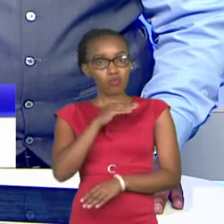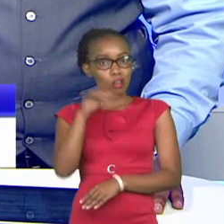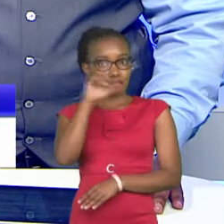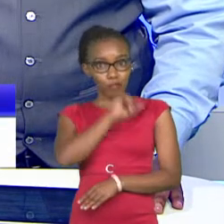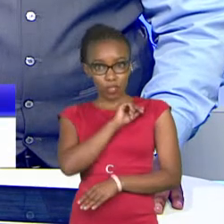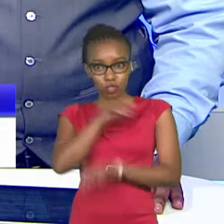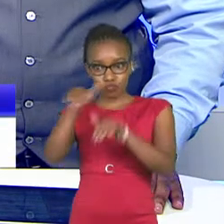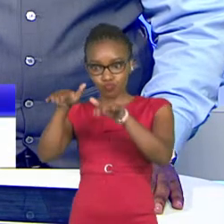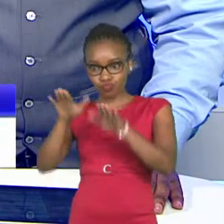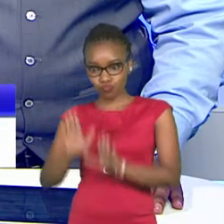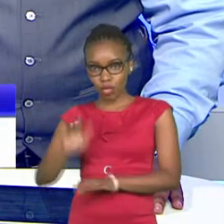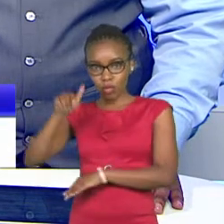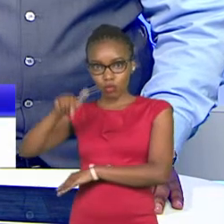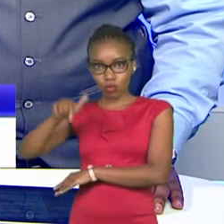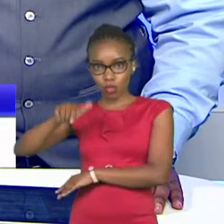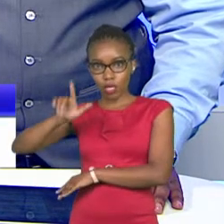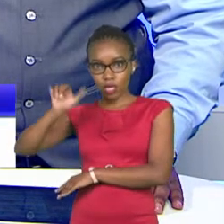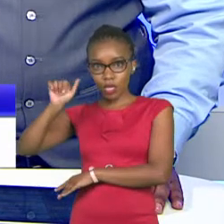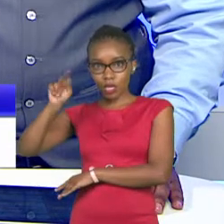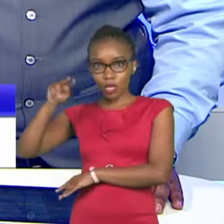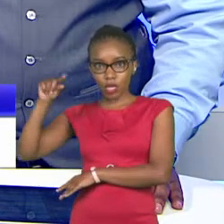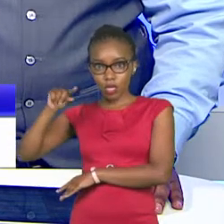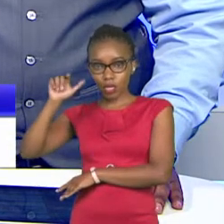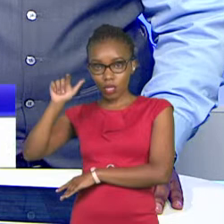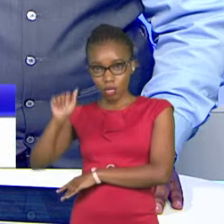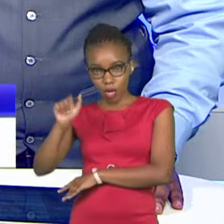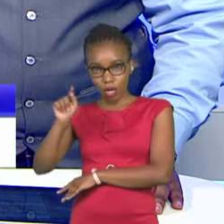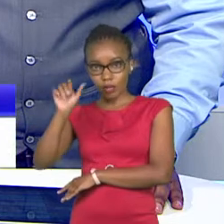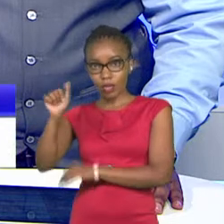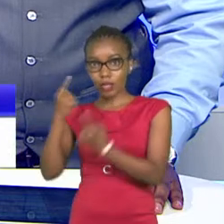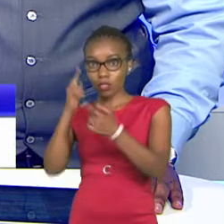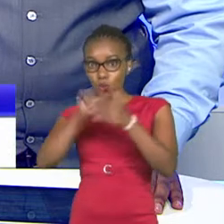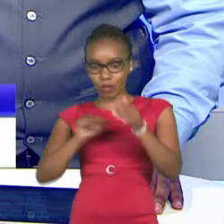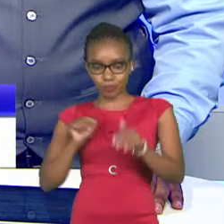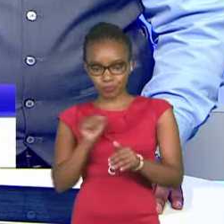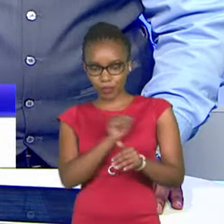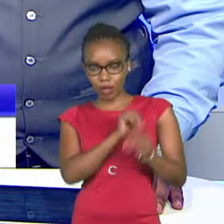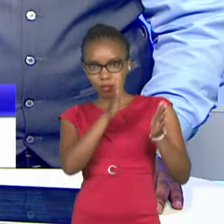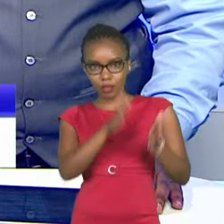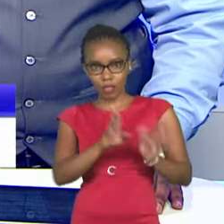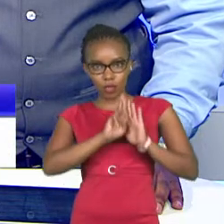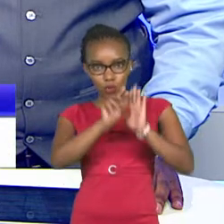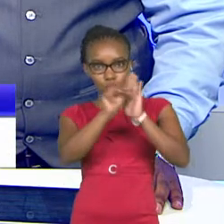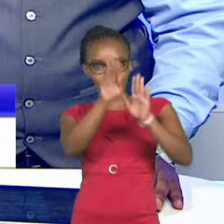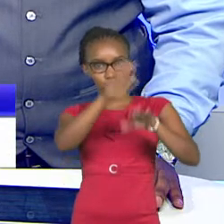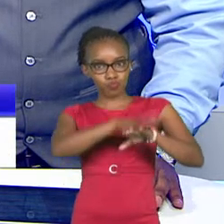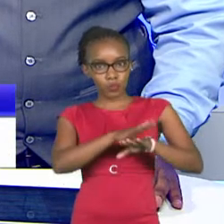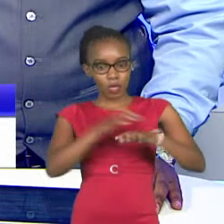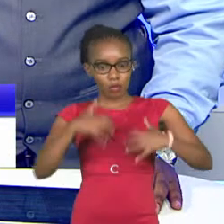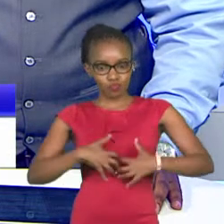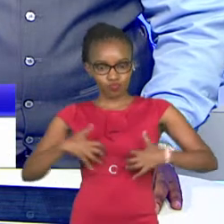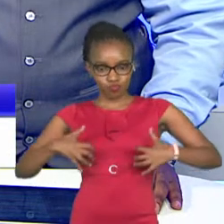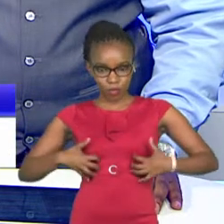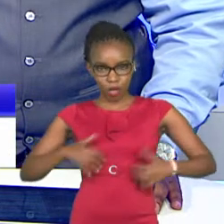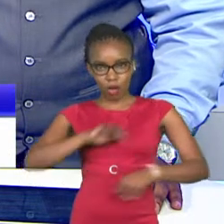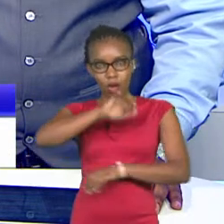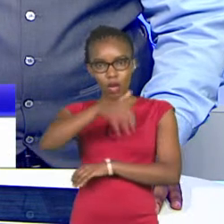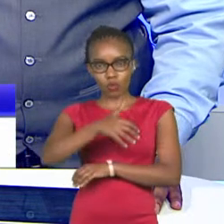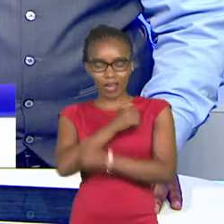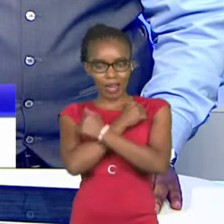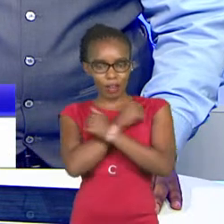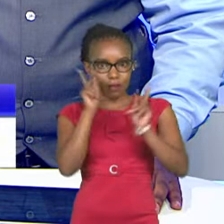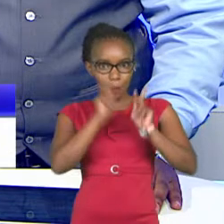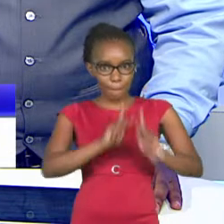the Langata Muslim Cemetery this evening. They described Haji as a father figure to the people of Garissa County, who loved peace and development